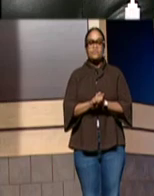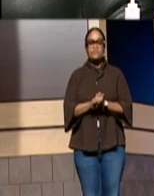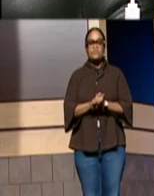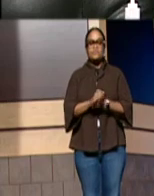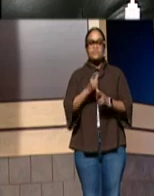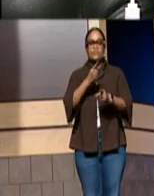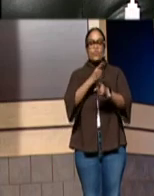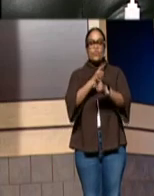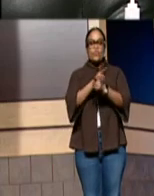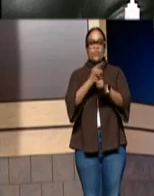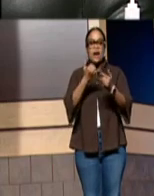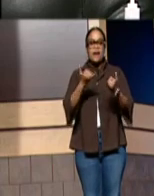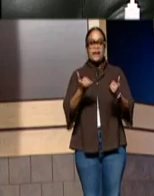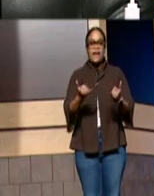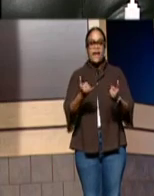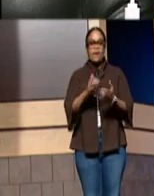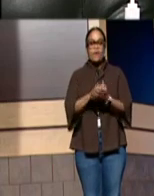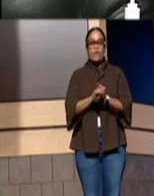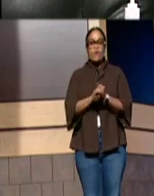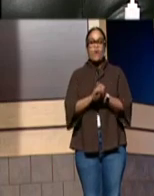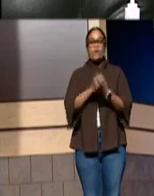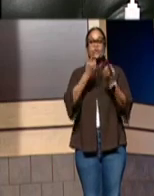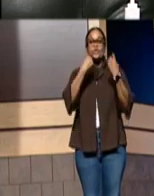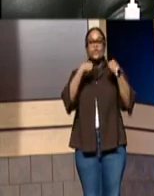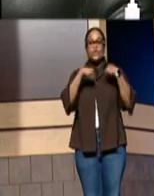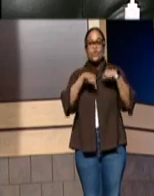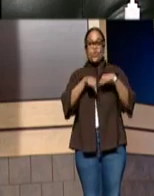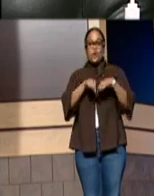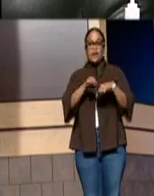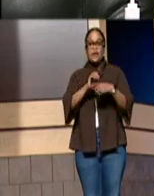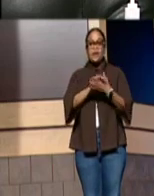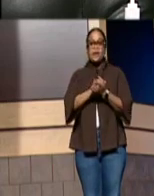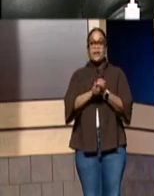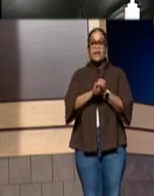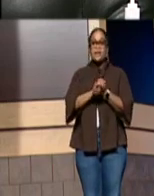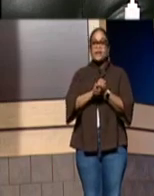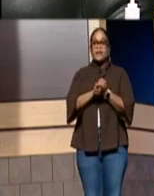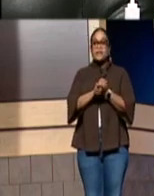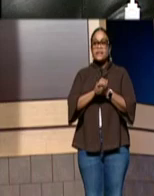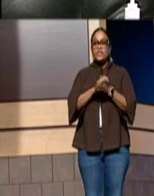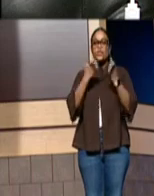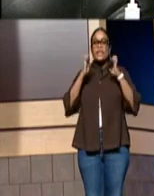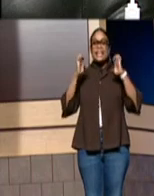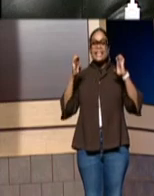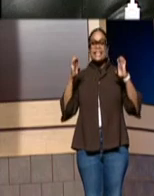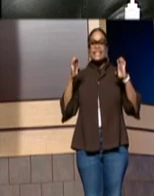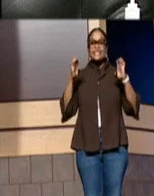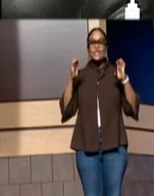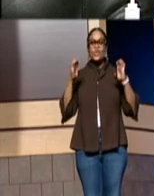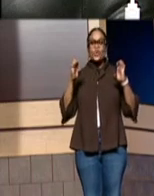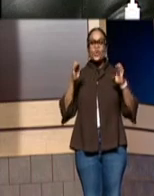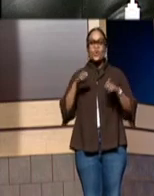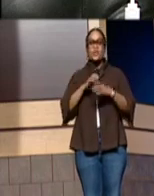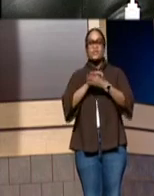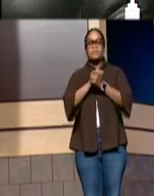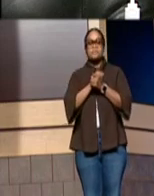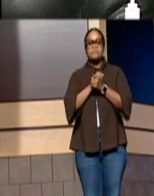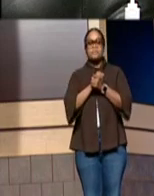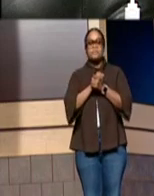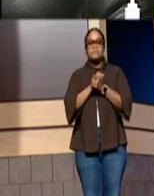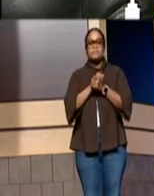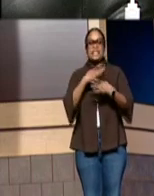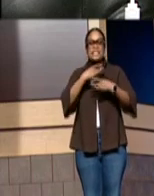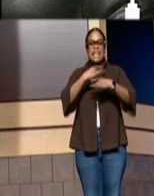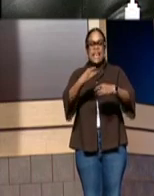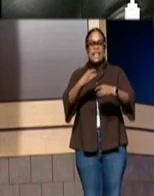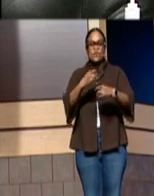right now at Passover season? Wow. Mm. Isn't it interesting that right now, thousands of